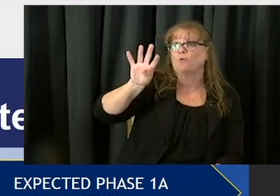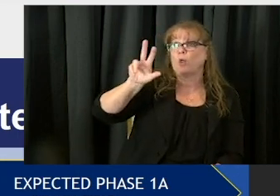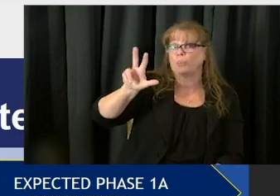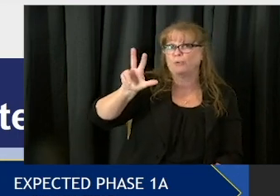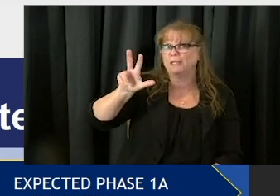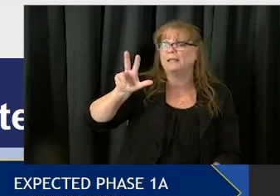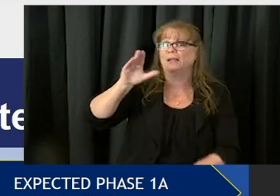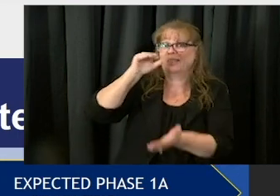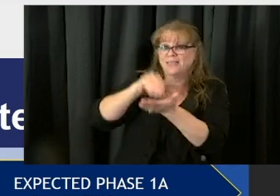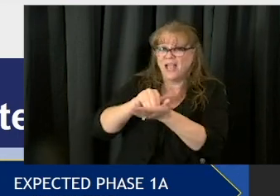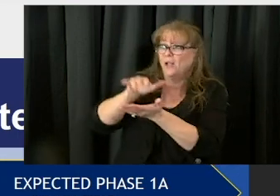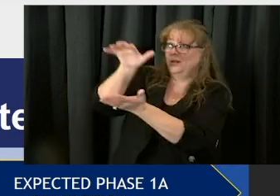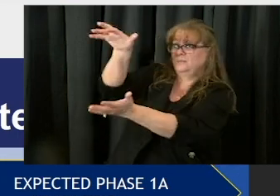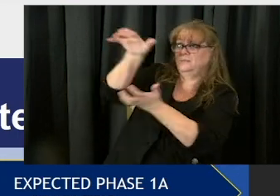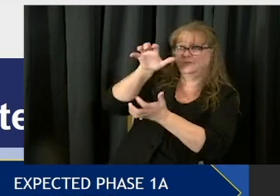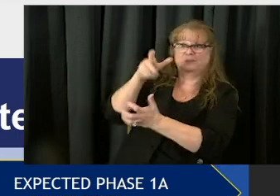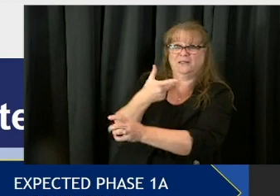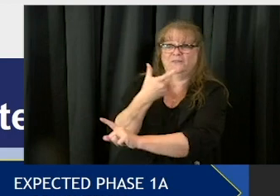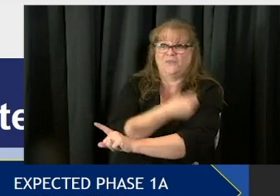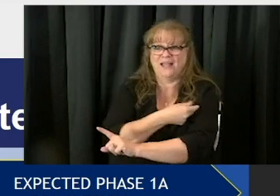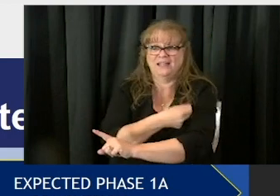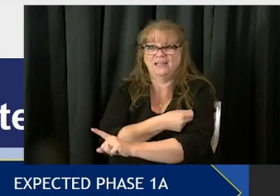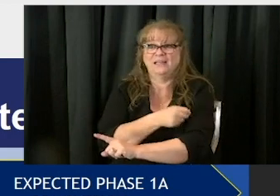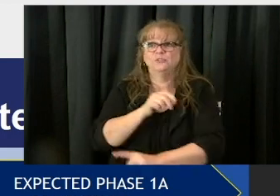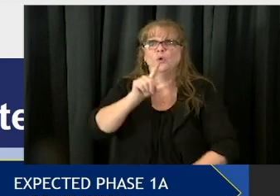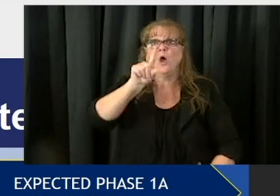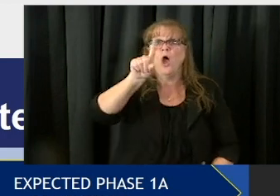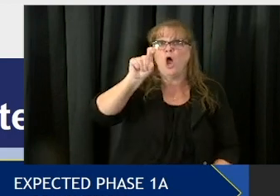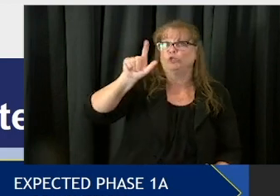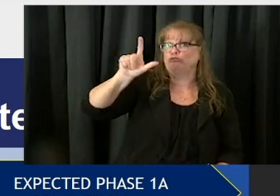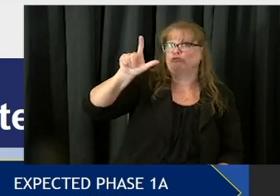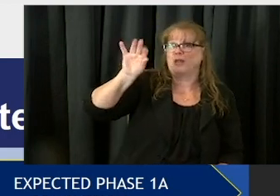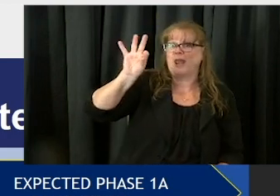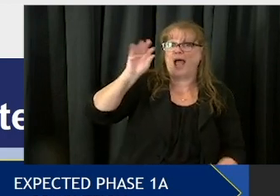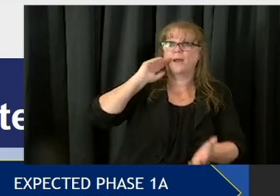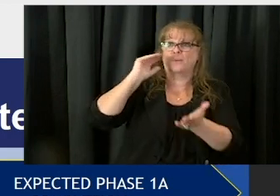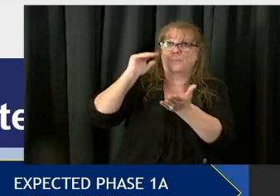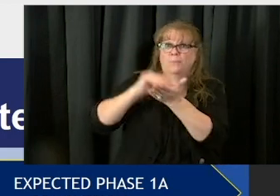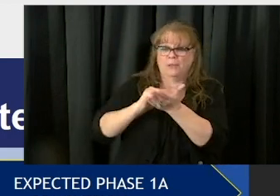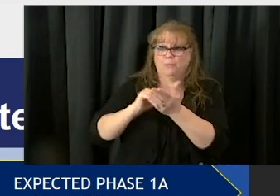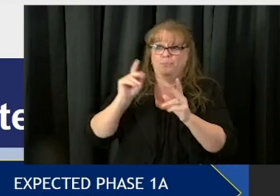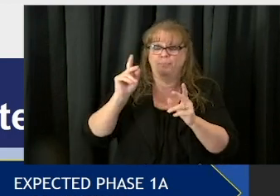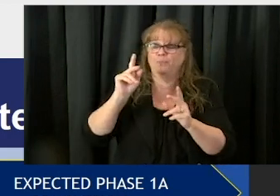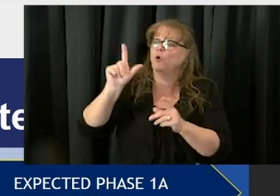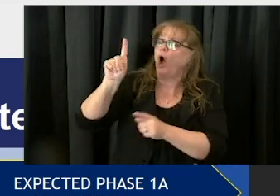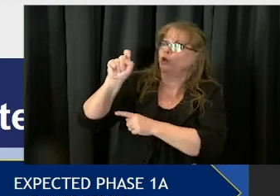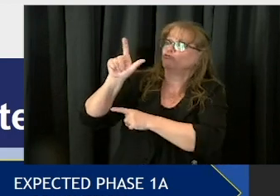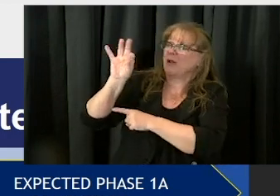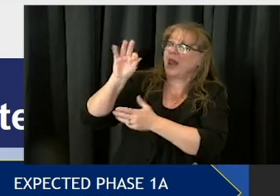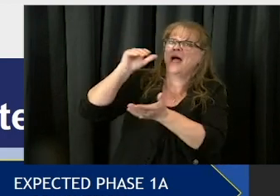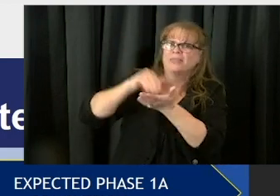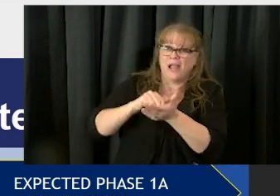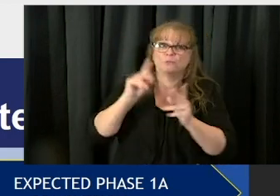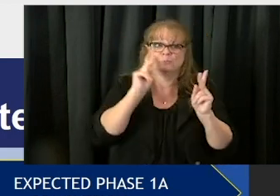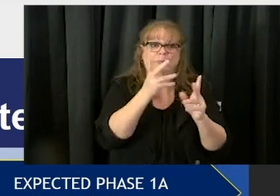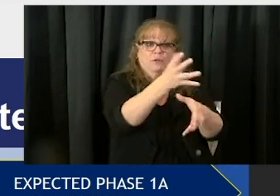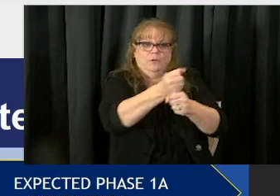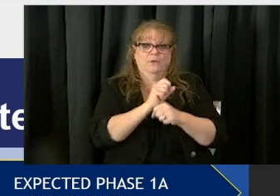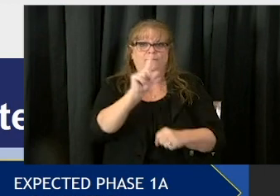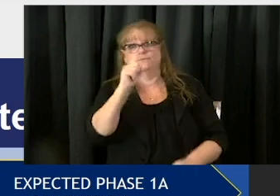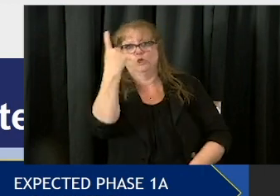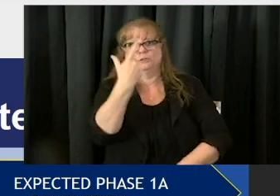doses administered. Those are some of the second doses showing up, just a few thousand Coloradans that are starting to get their second doses, some of the very first people who received